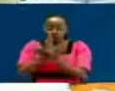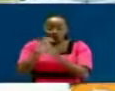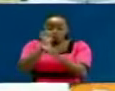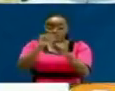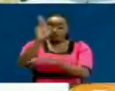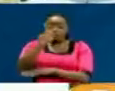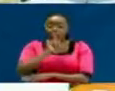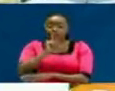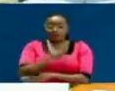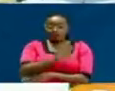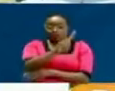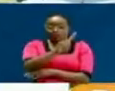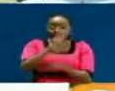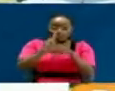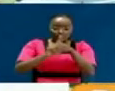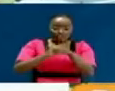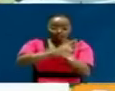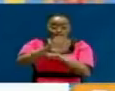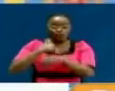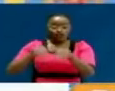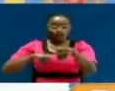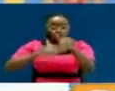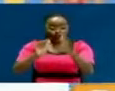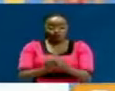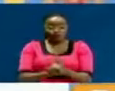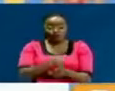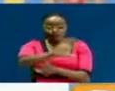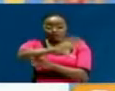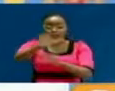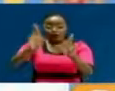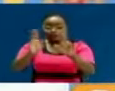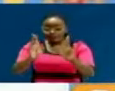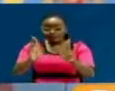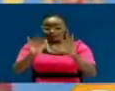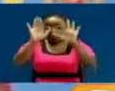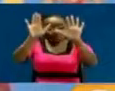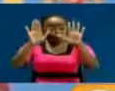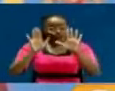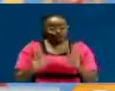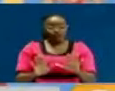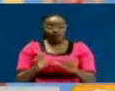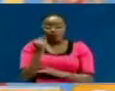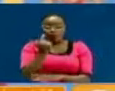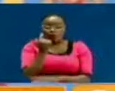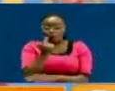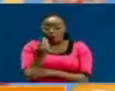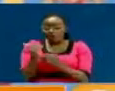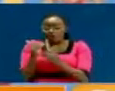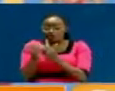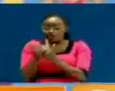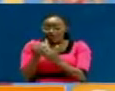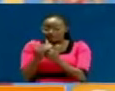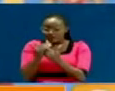Only 26 counties have complied so far. County preparedness is critical to not only handling the